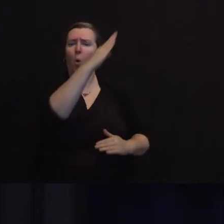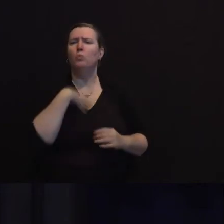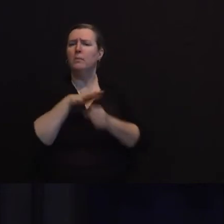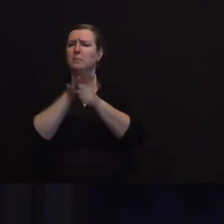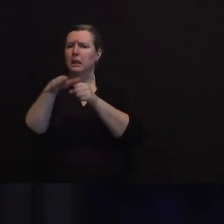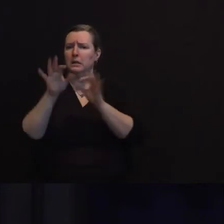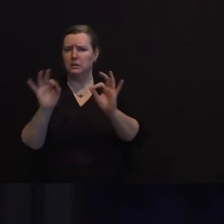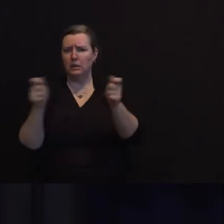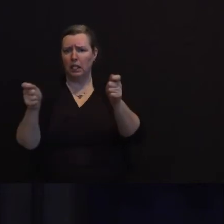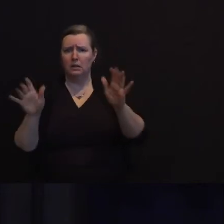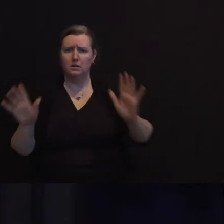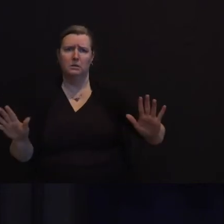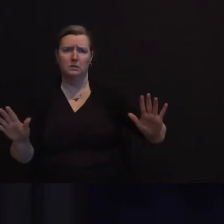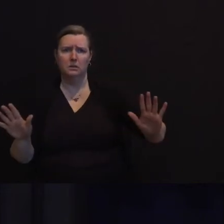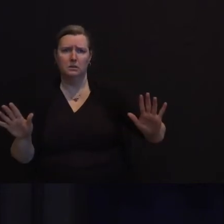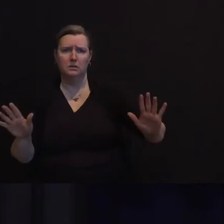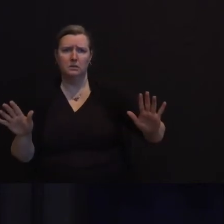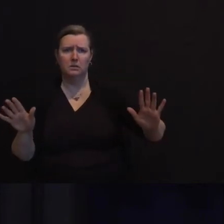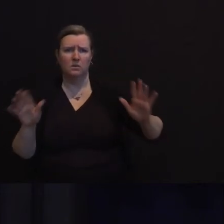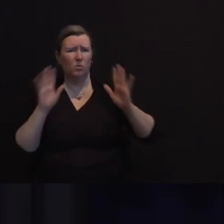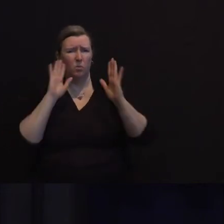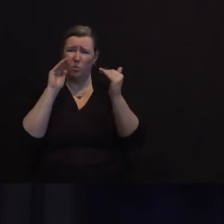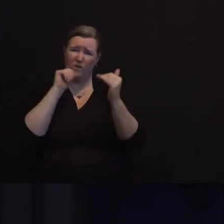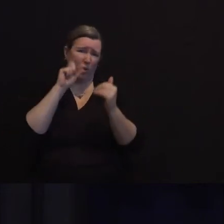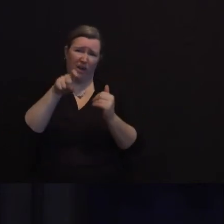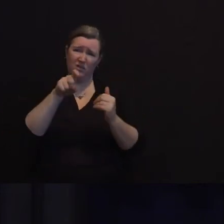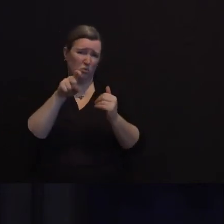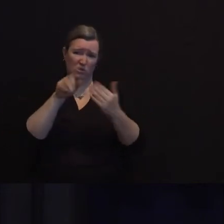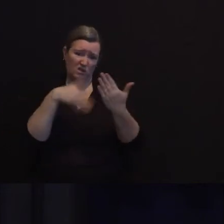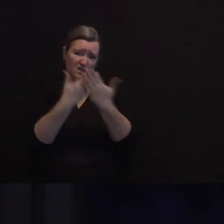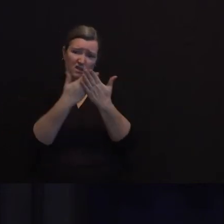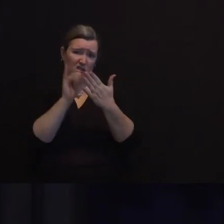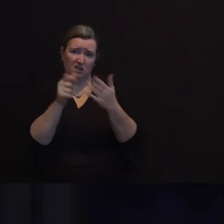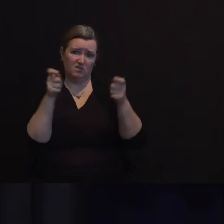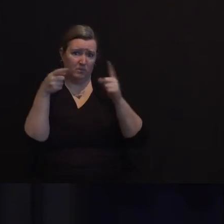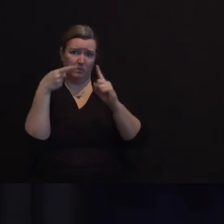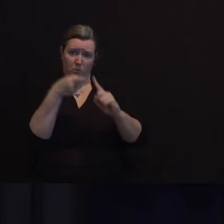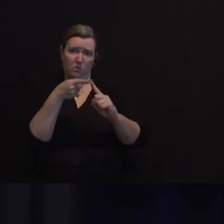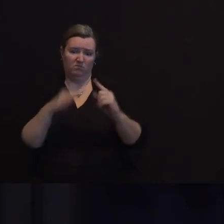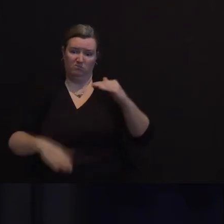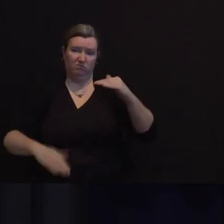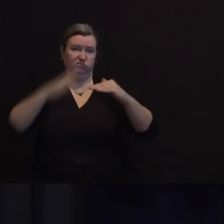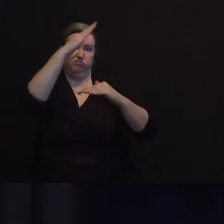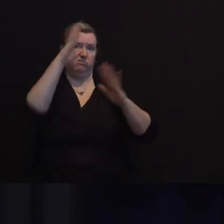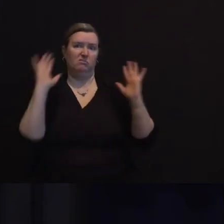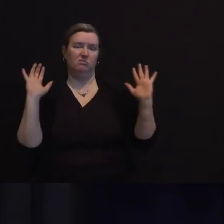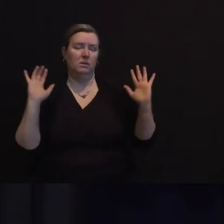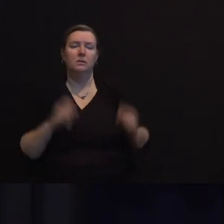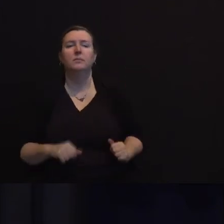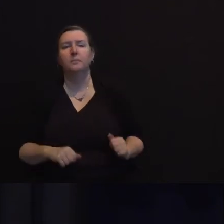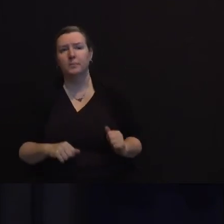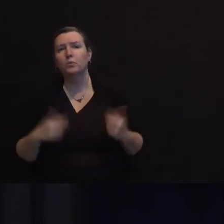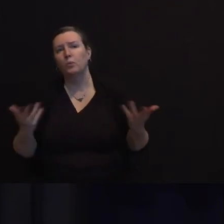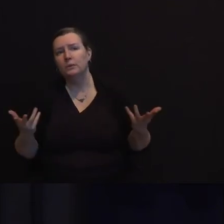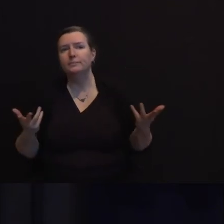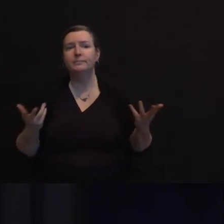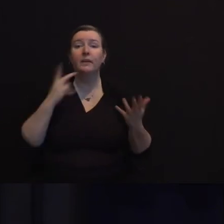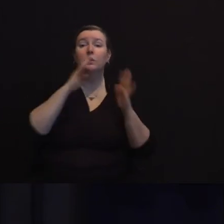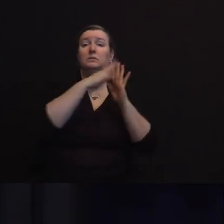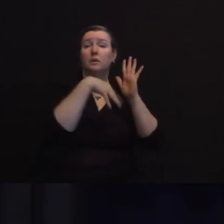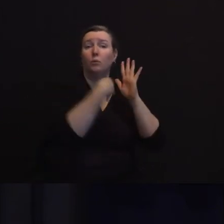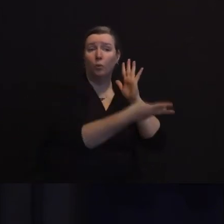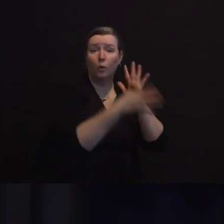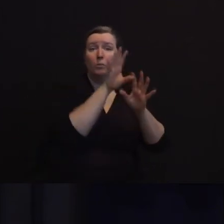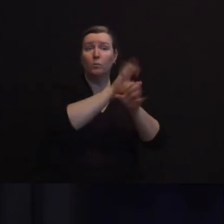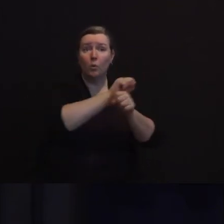that. In terms of the scheduling system, that was a new build. You know, we did not have